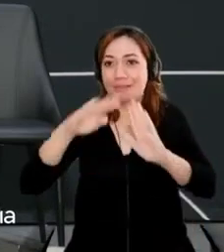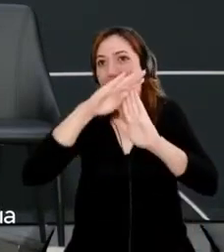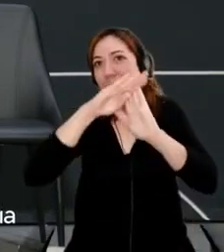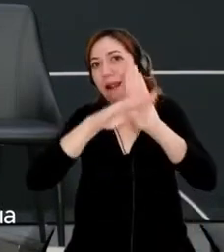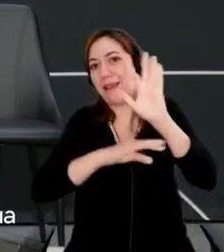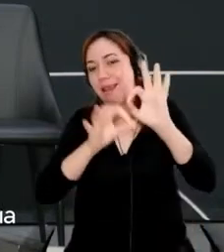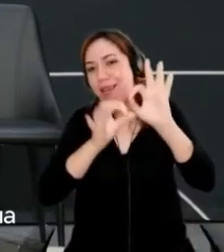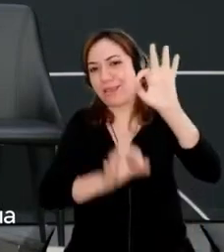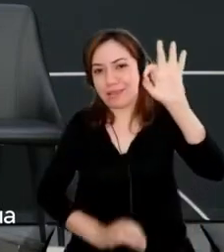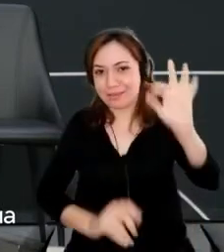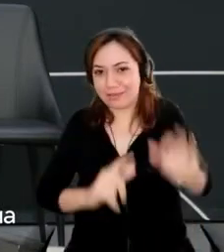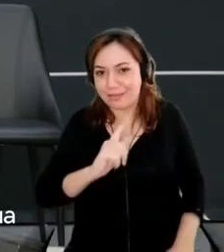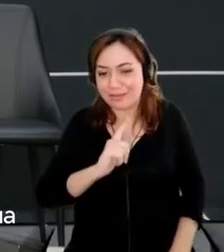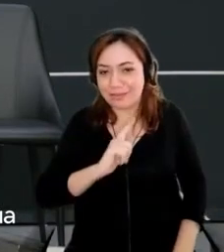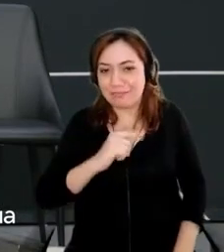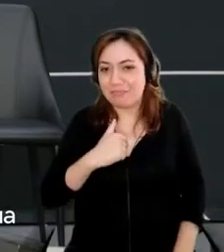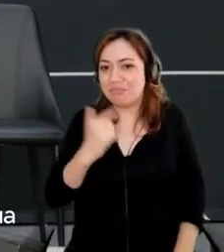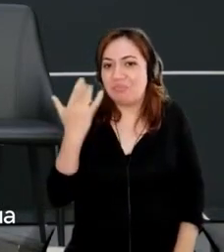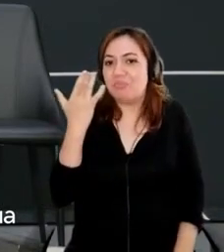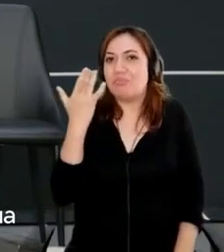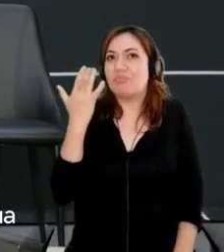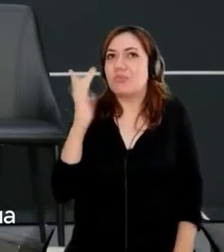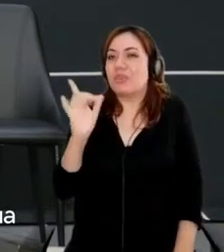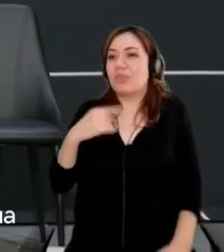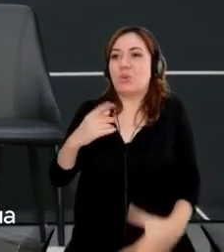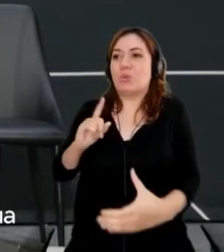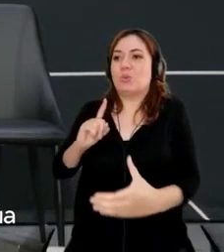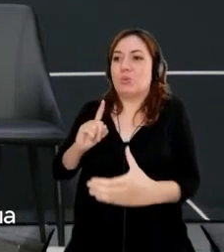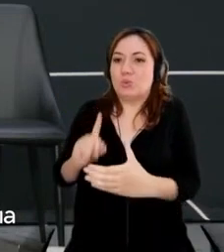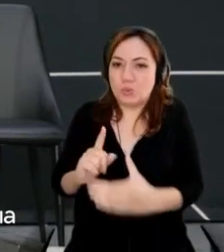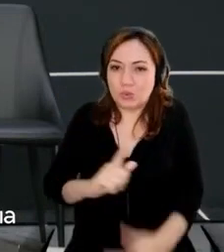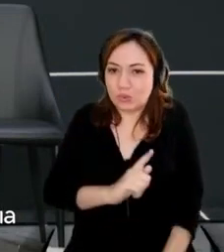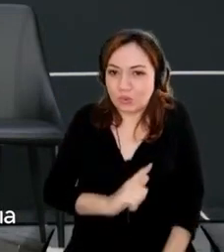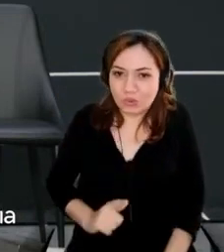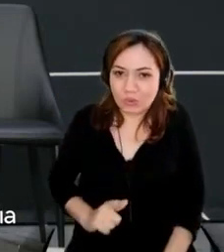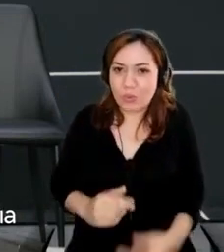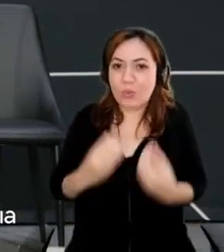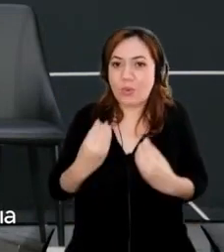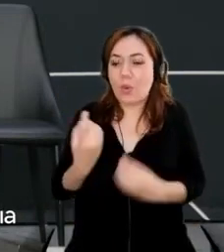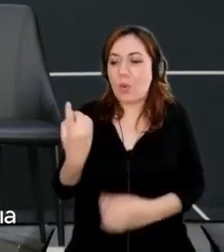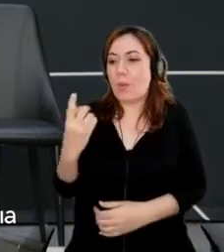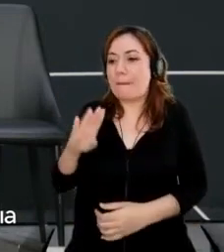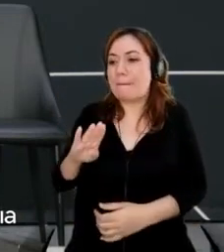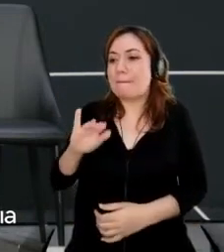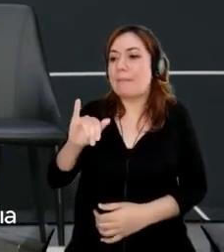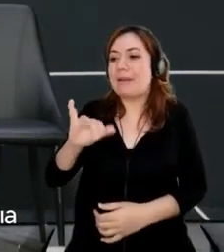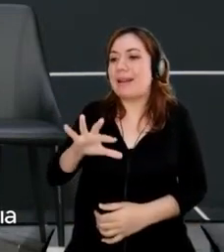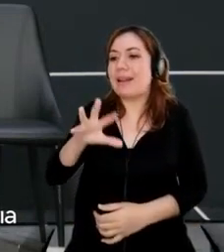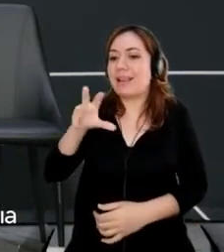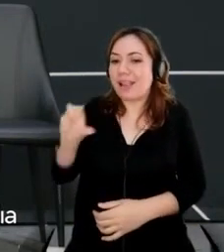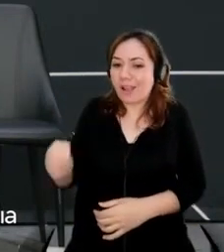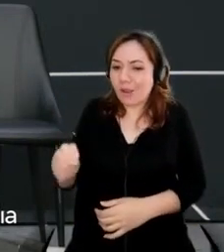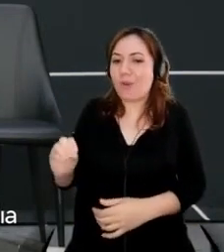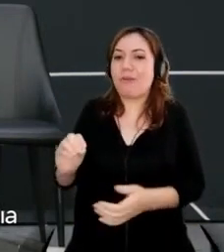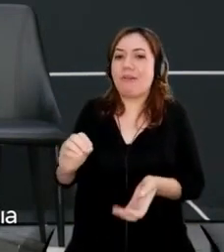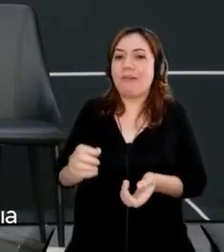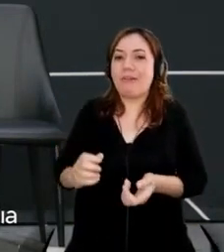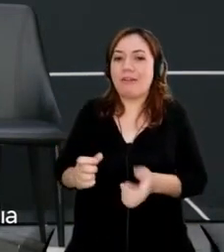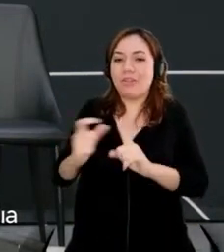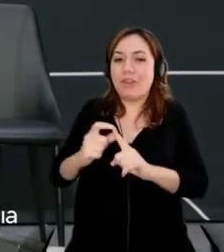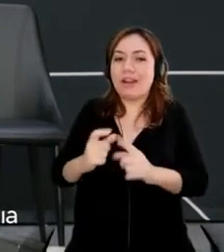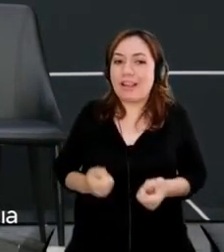When I joined the government, I didn't even understand how you could spend $1 billion on a software development project. But we could do